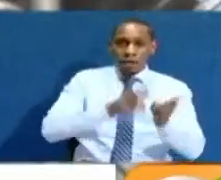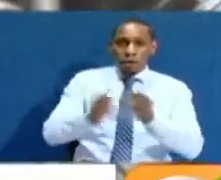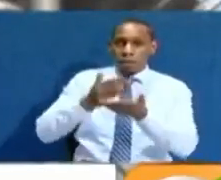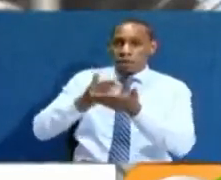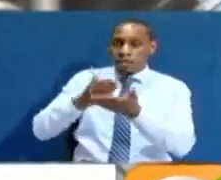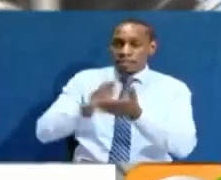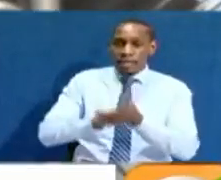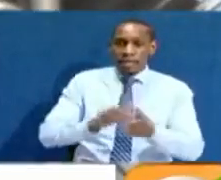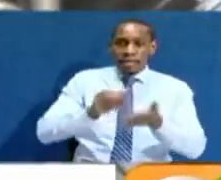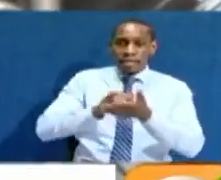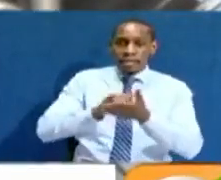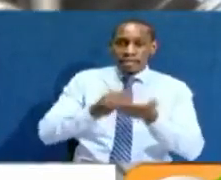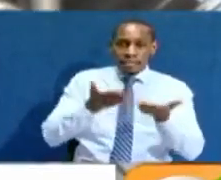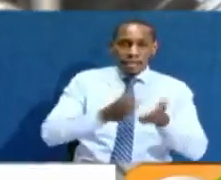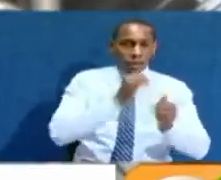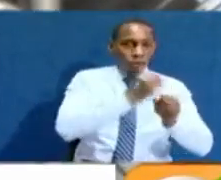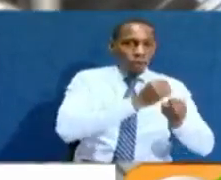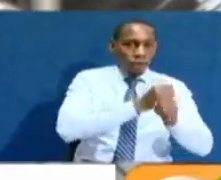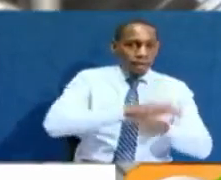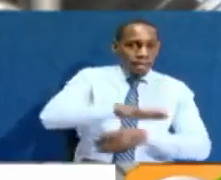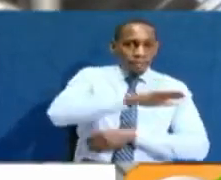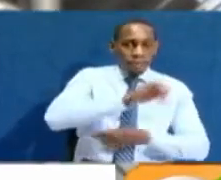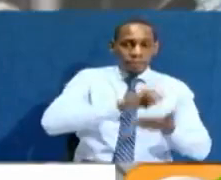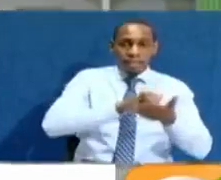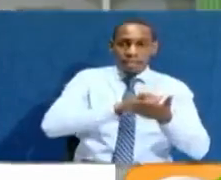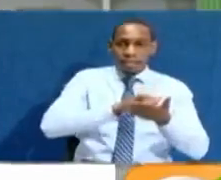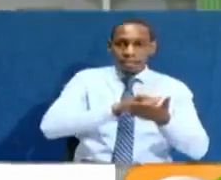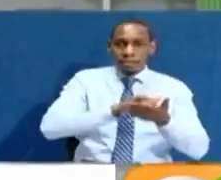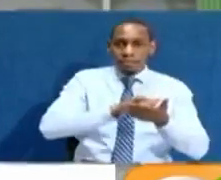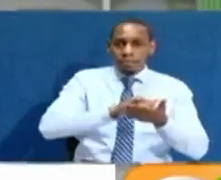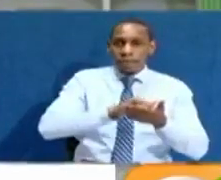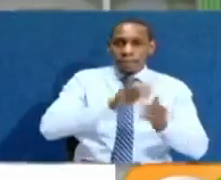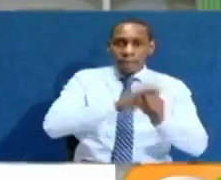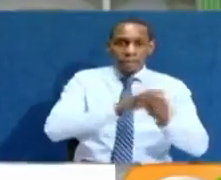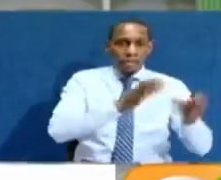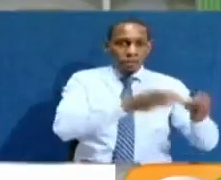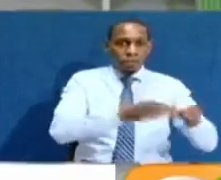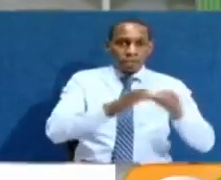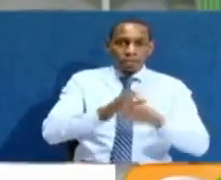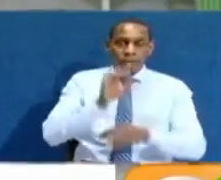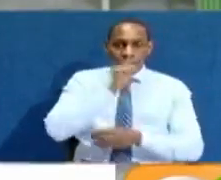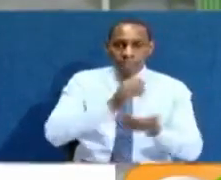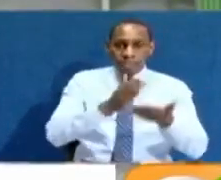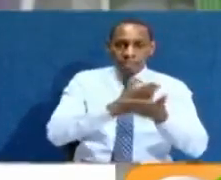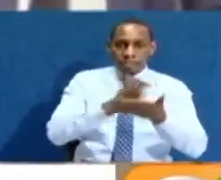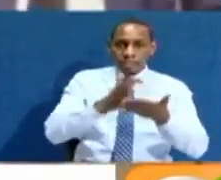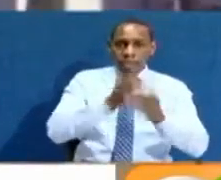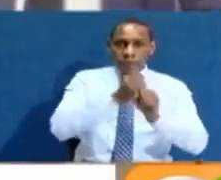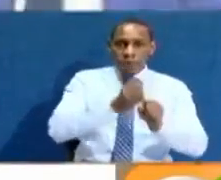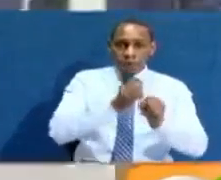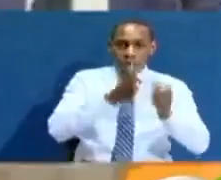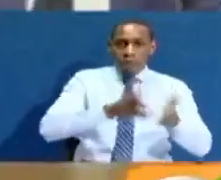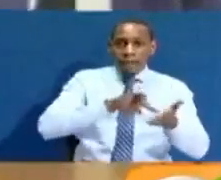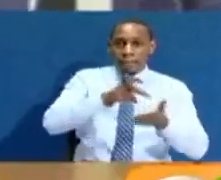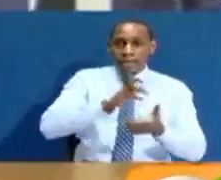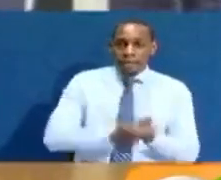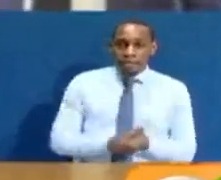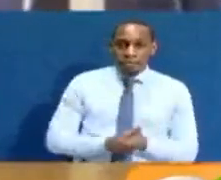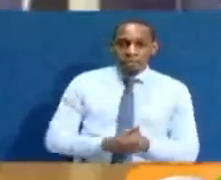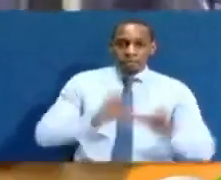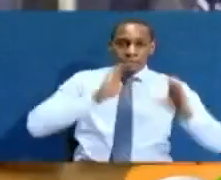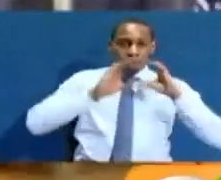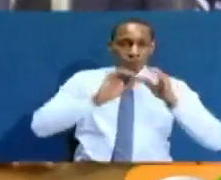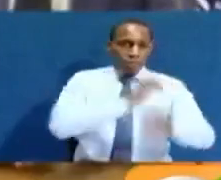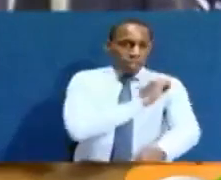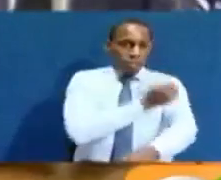share, irrespective of the current operating environment, which seems to have most firms skipping shareholder payouts. The